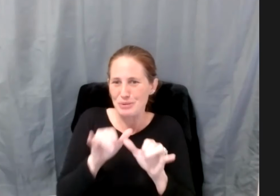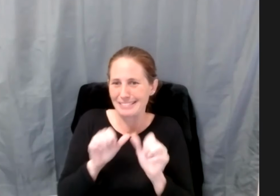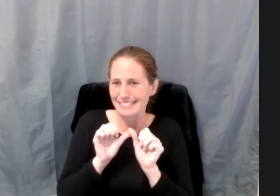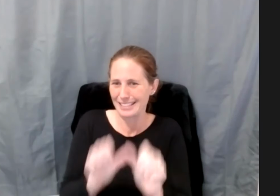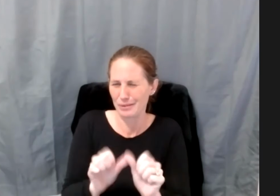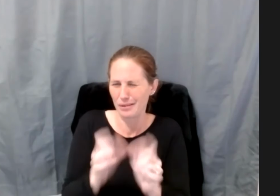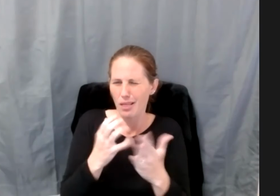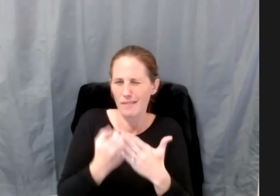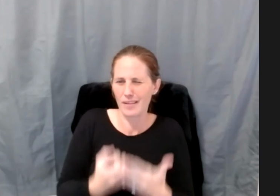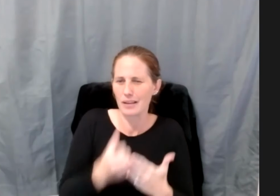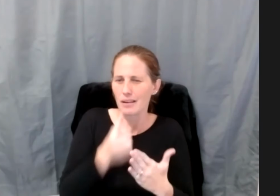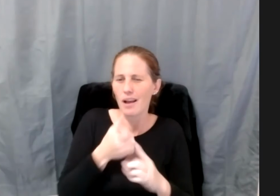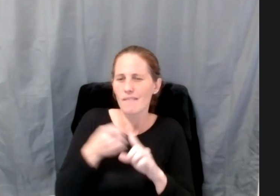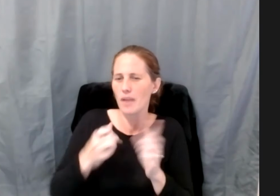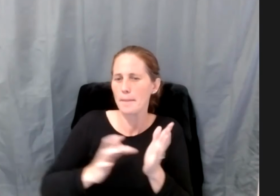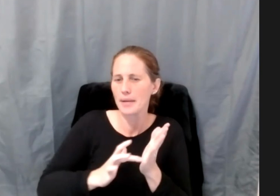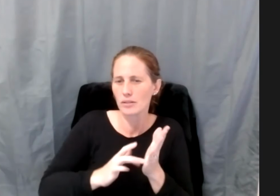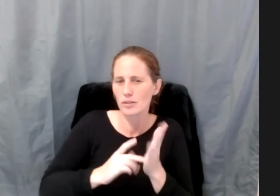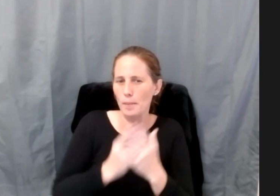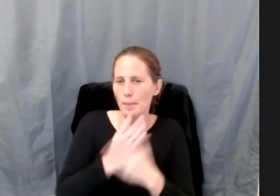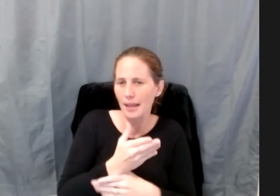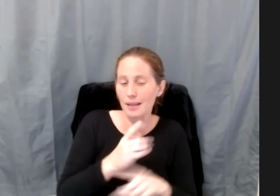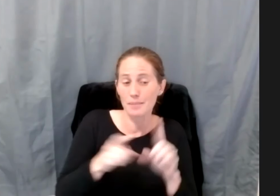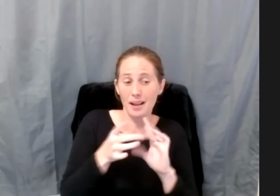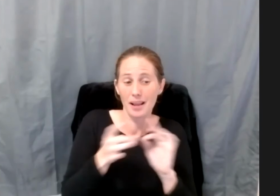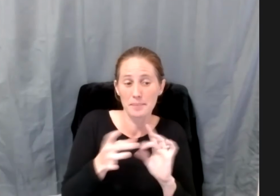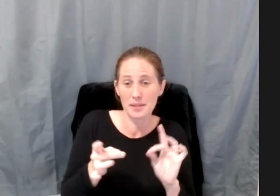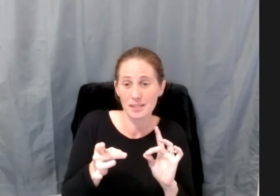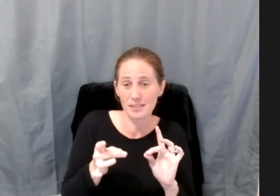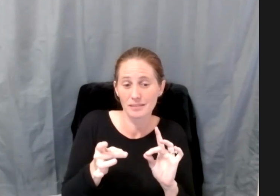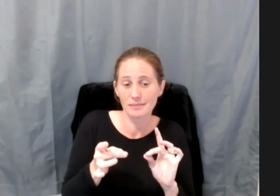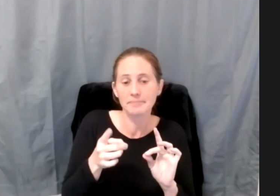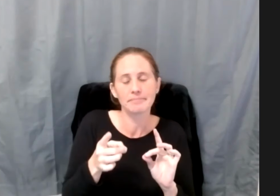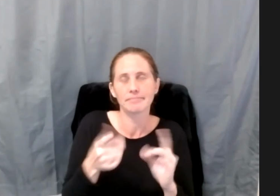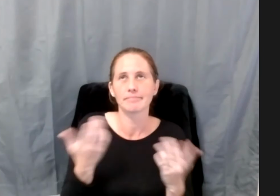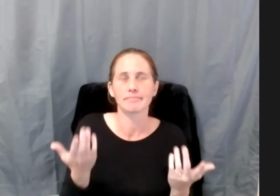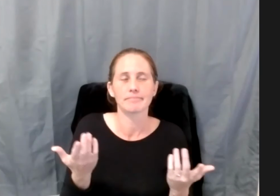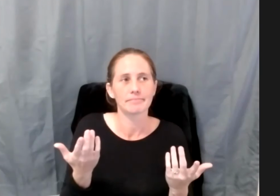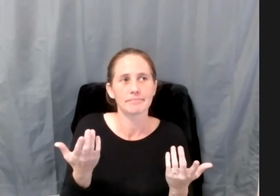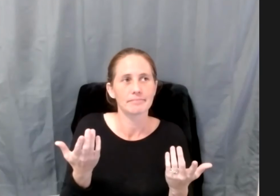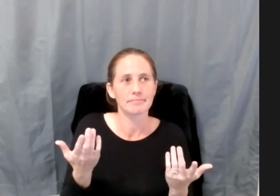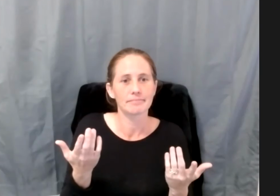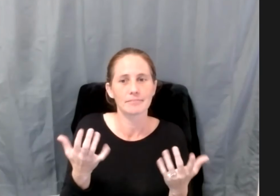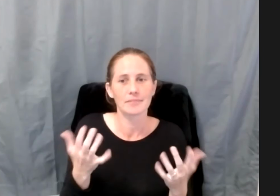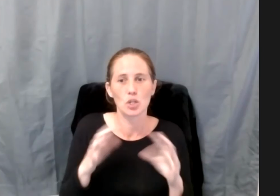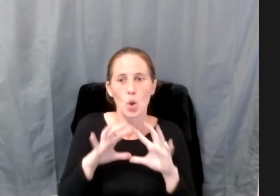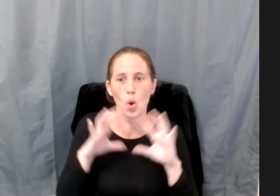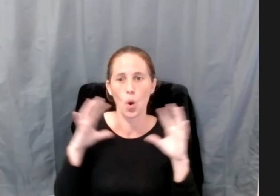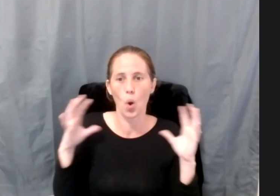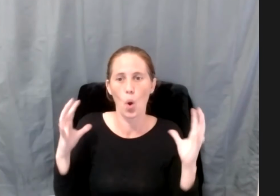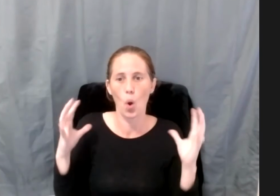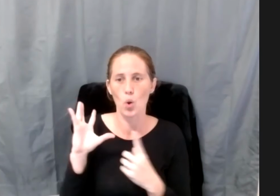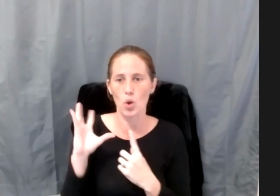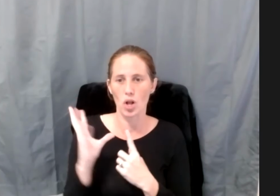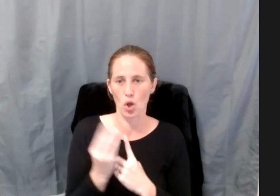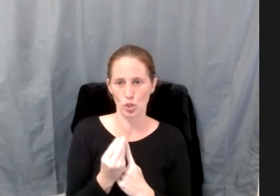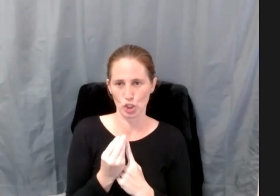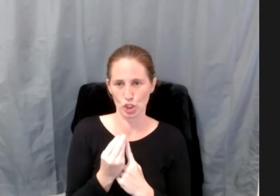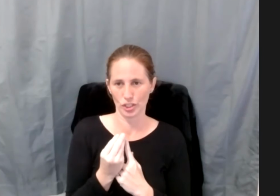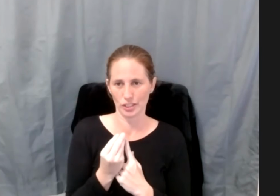not necessarily from the distal plants, but as I mentioned to you, Ben, there's a whole culture, syncretic